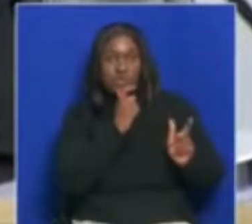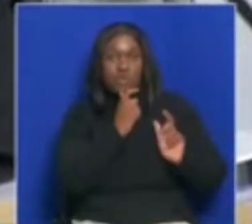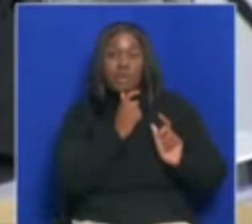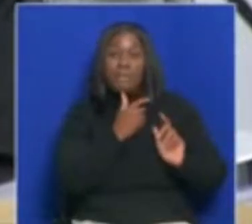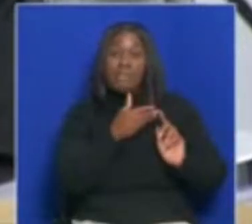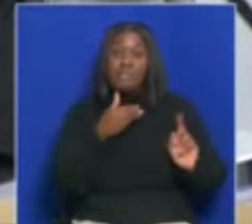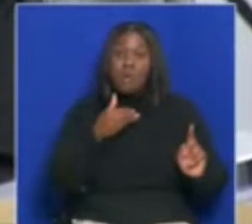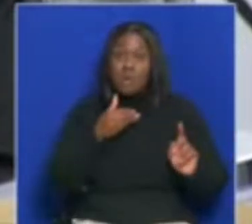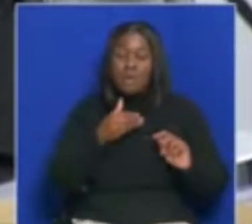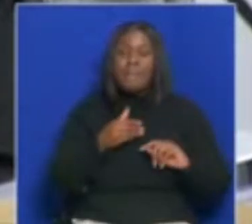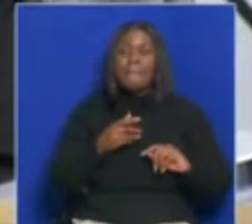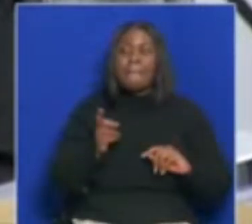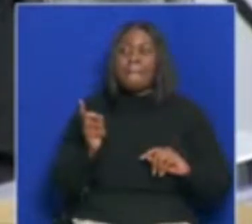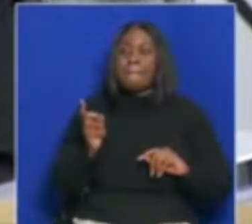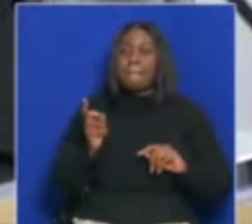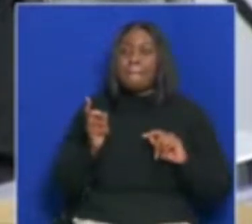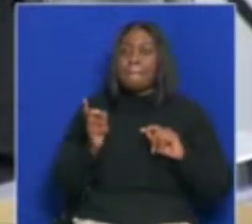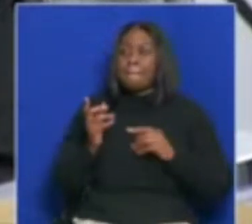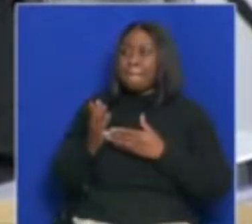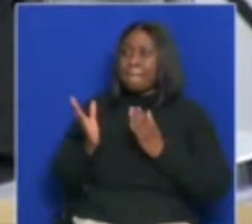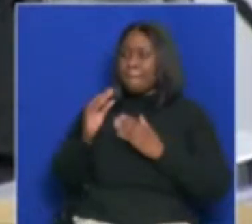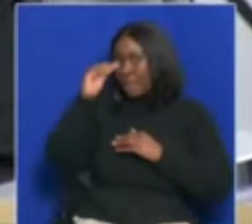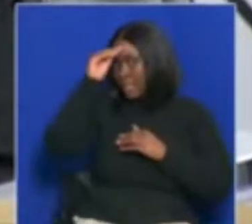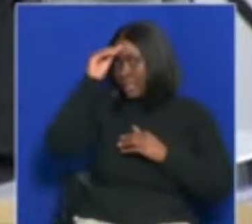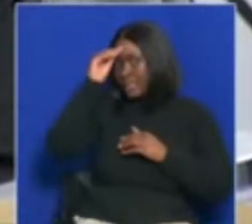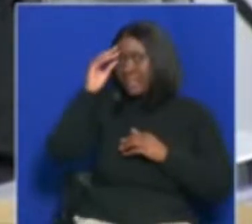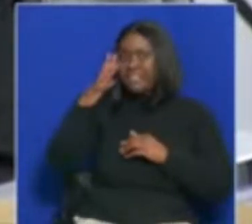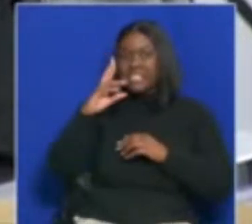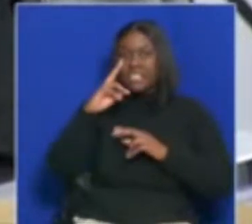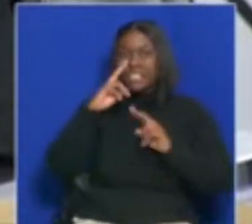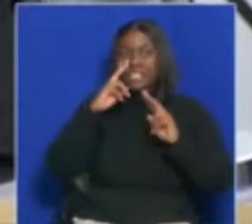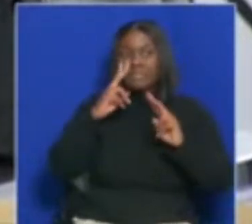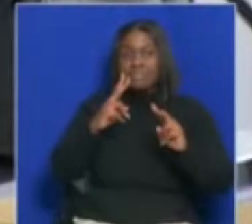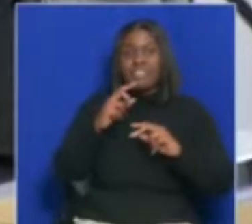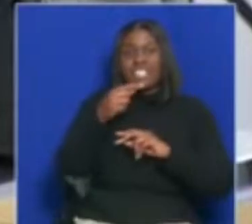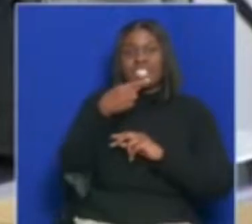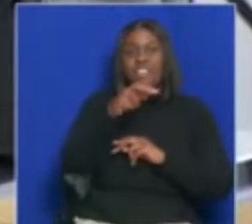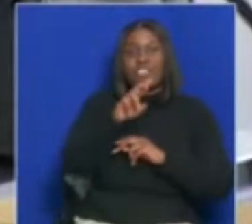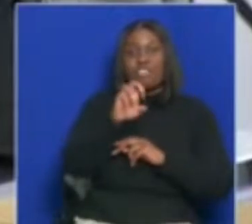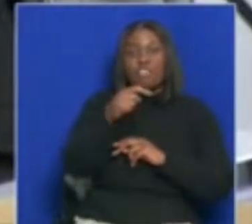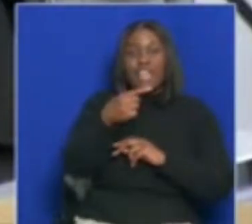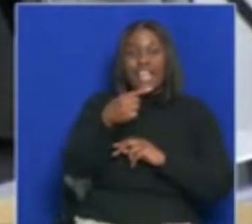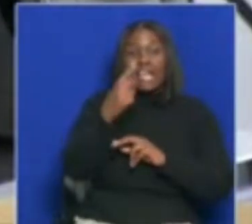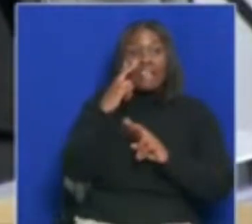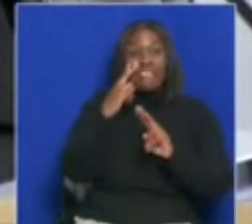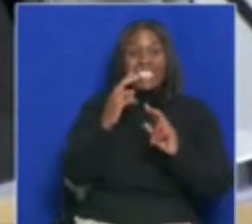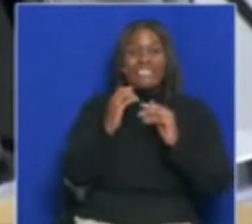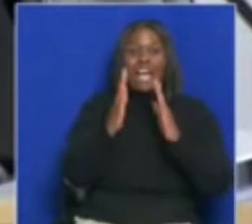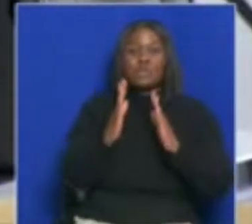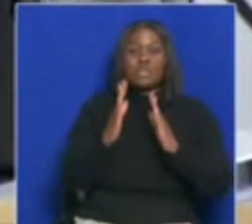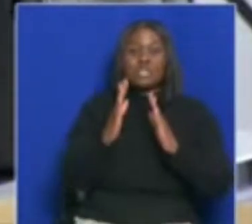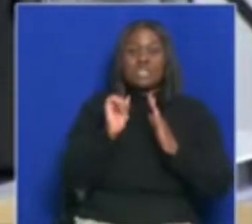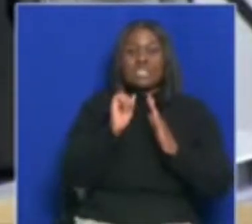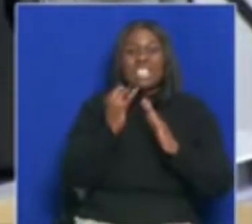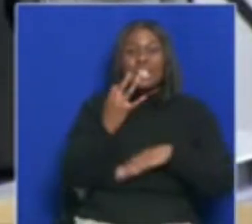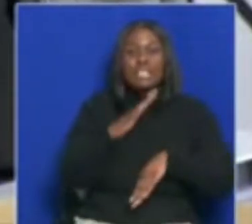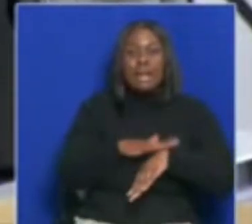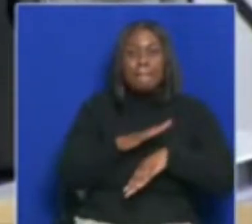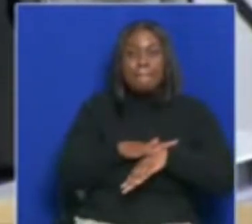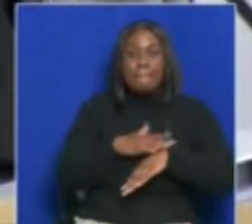visited Mr. Greg Loftus's house more than 3 times. They went looking for Bevan